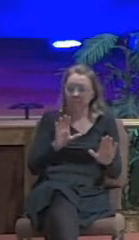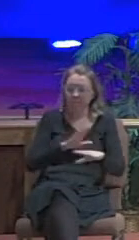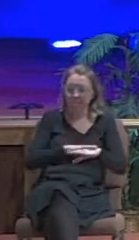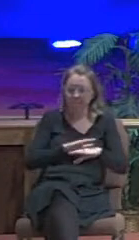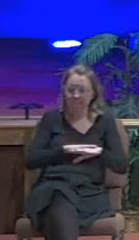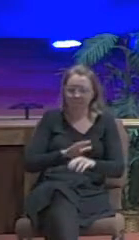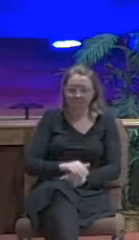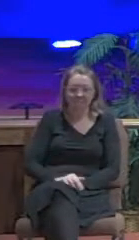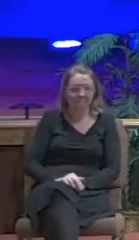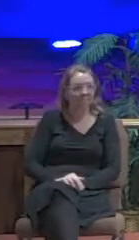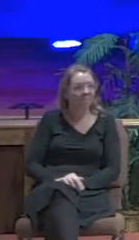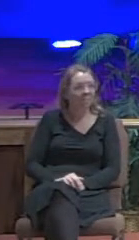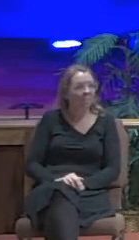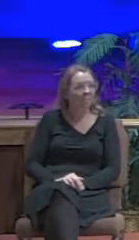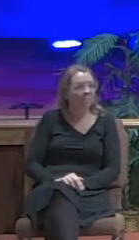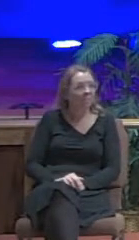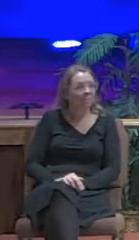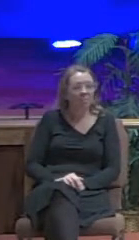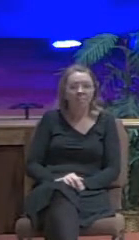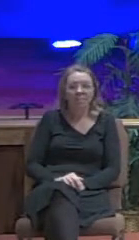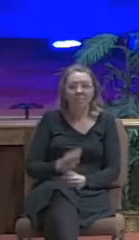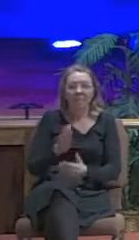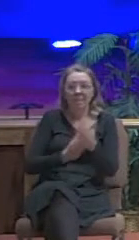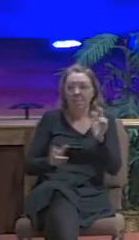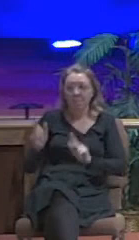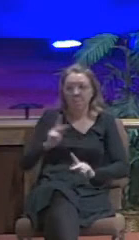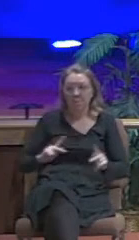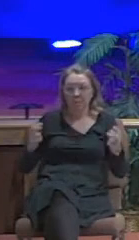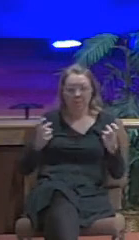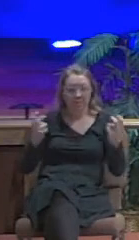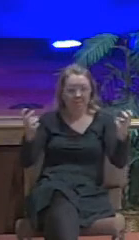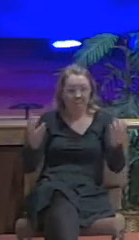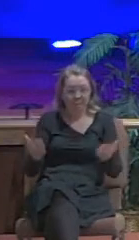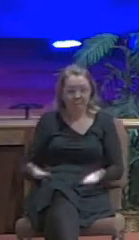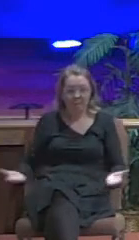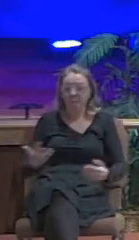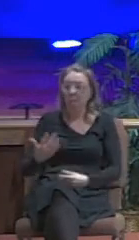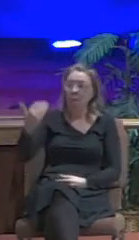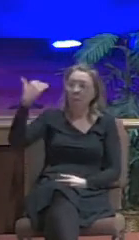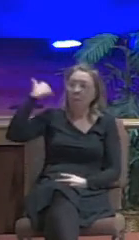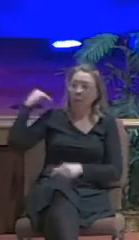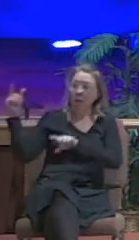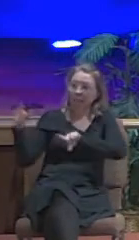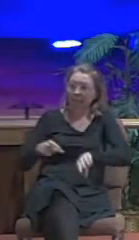Some of you sitting here had children that once attended this church and no longer do.